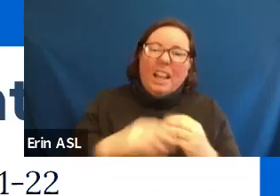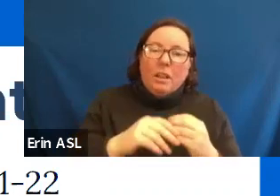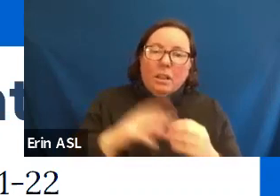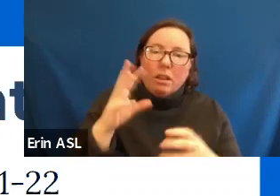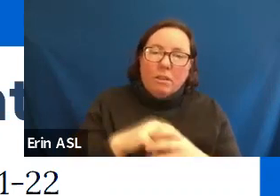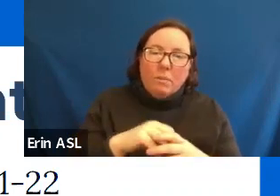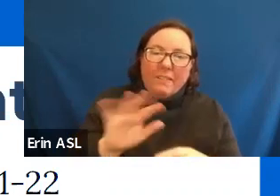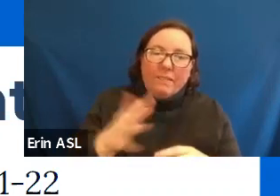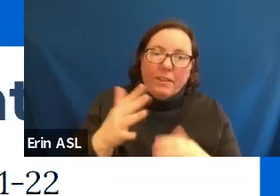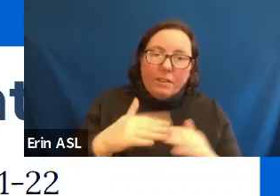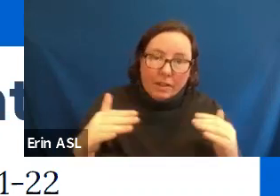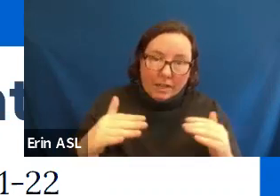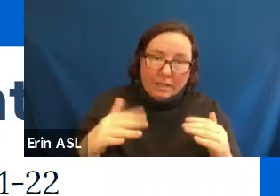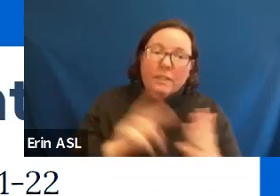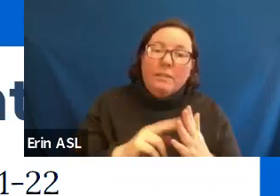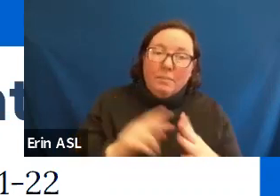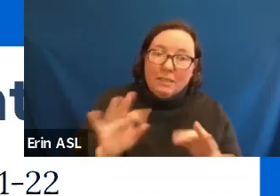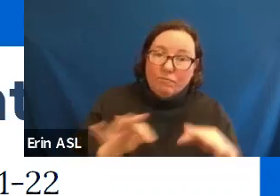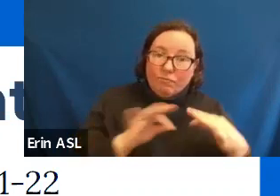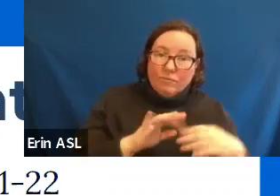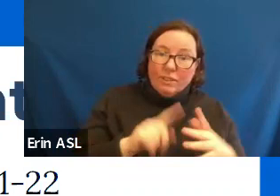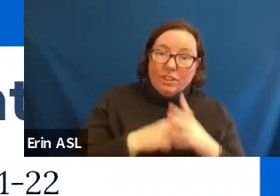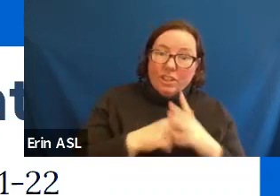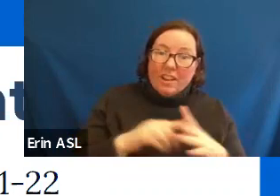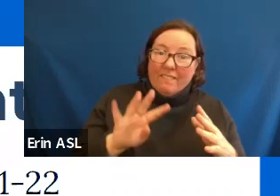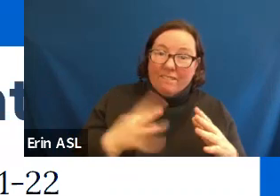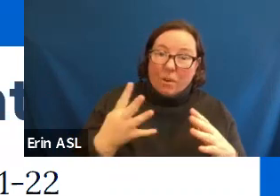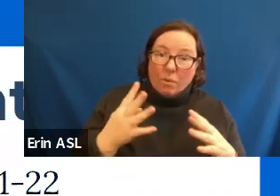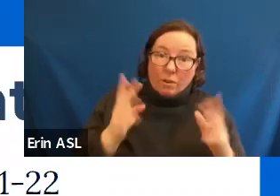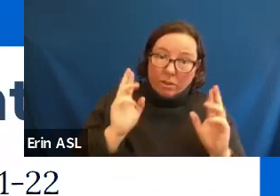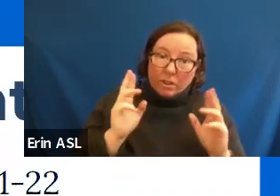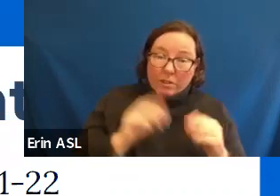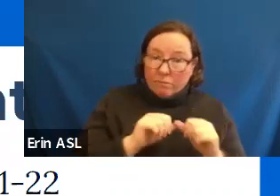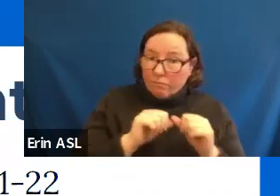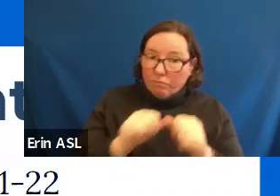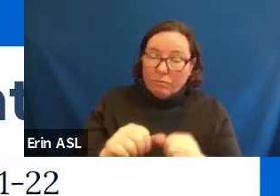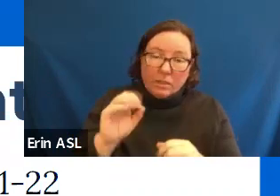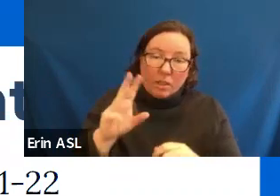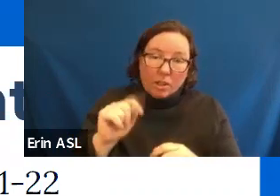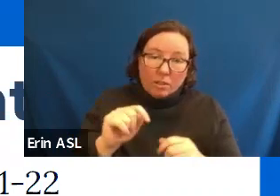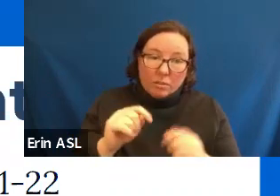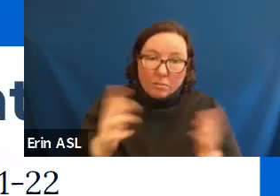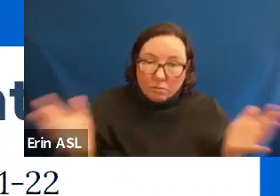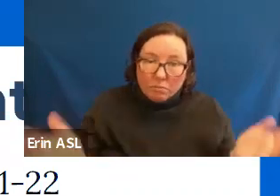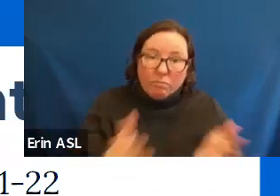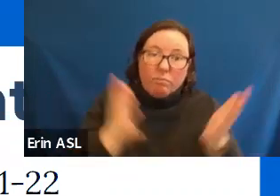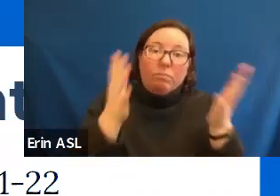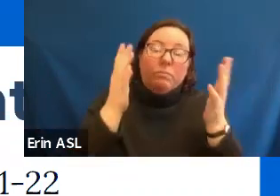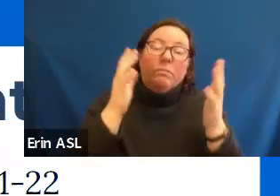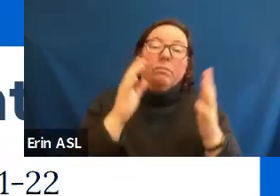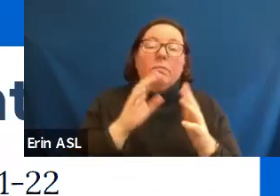So that would start as early as the 4th grade and run through October. So it usually starts in the summer, but it would go through to